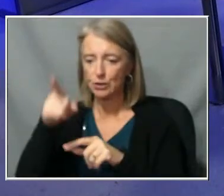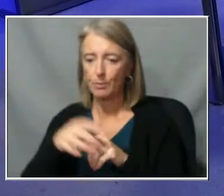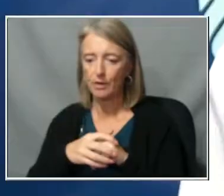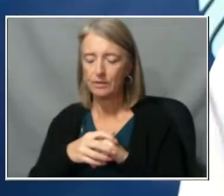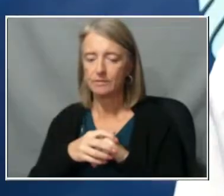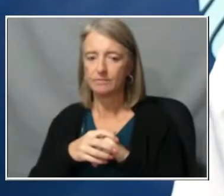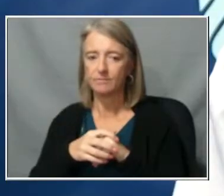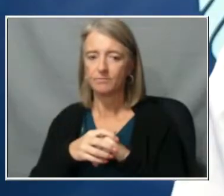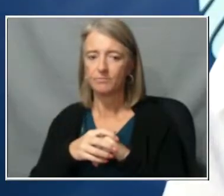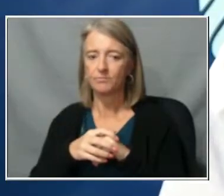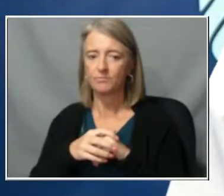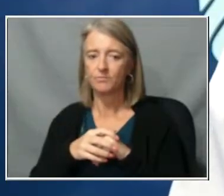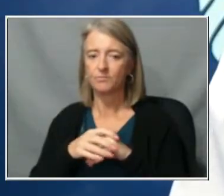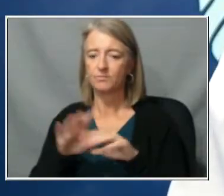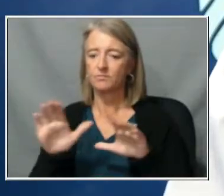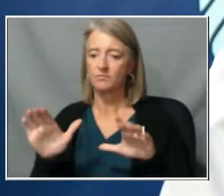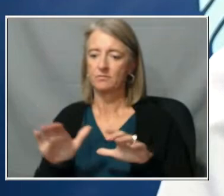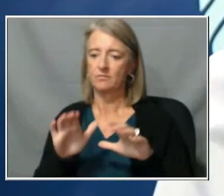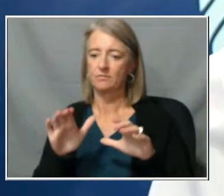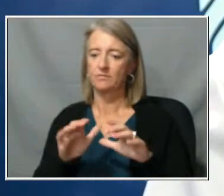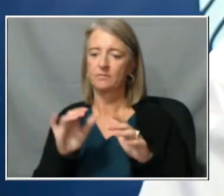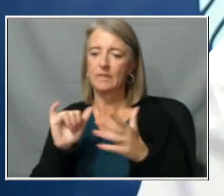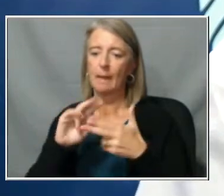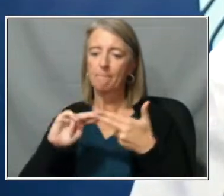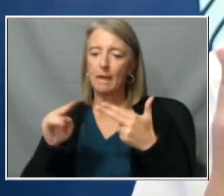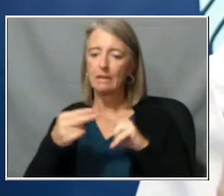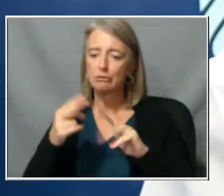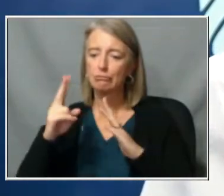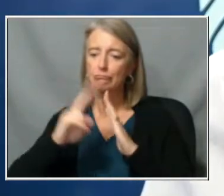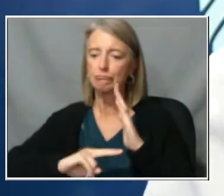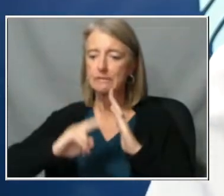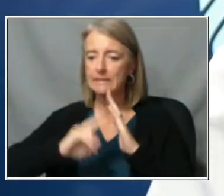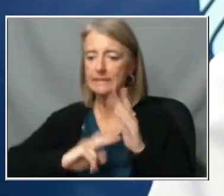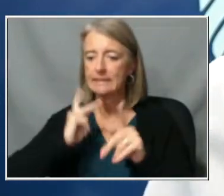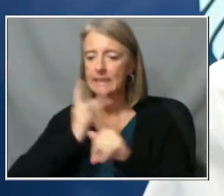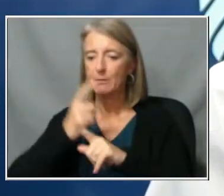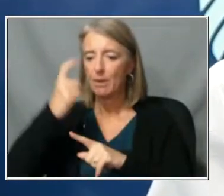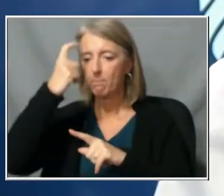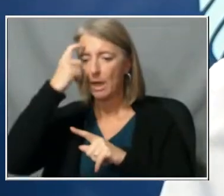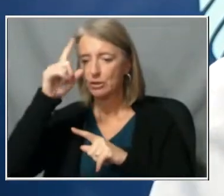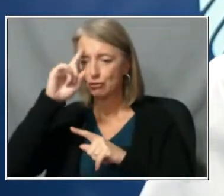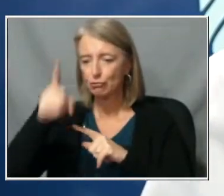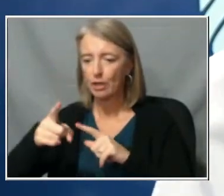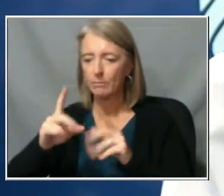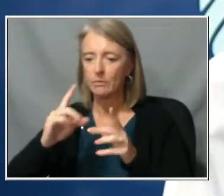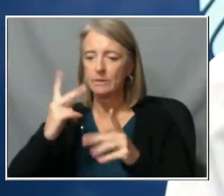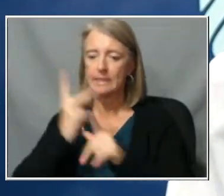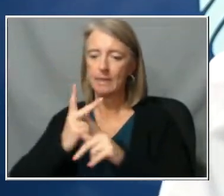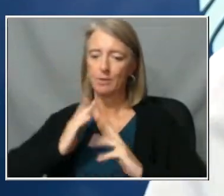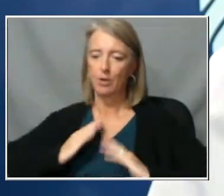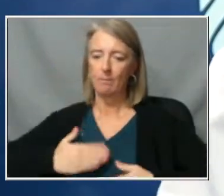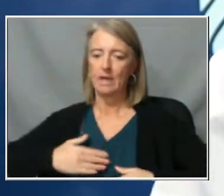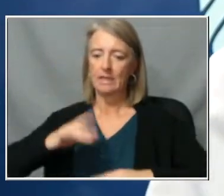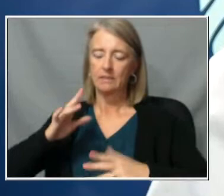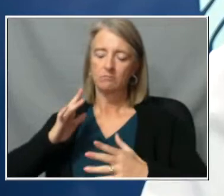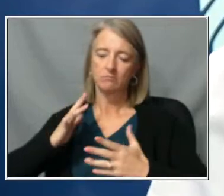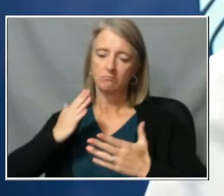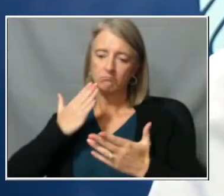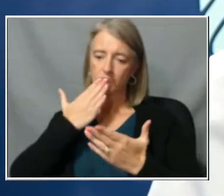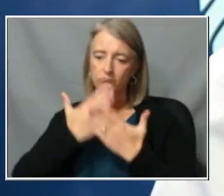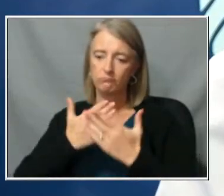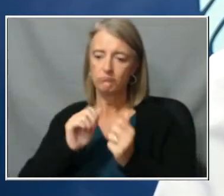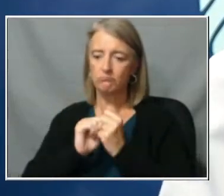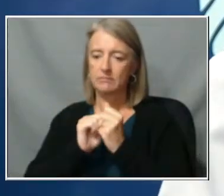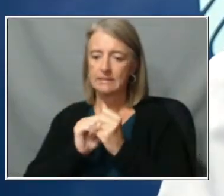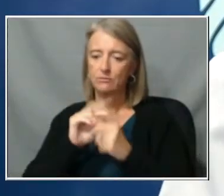component of doing stuff like crossword puzzles and reading and really keeping your mind sharp while keeping your body sharp. All of it together really is a